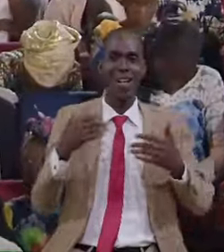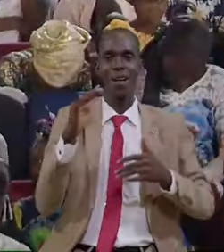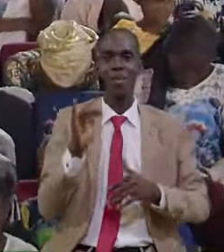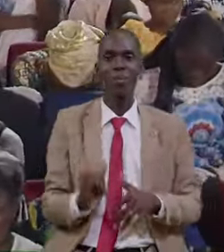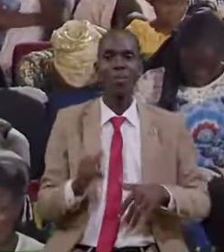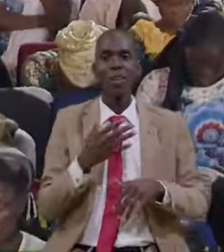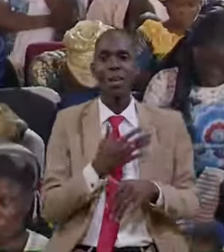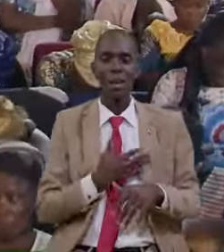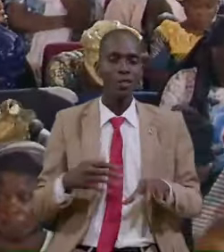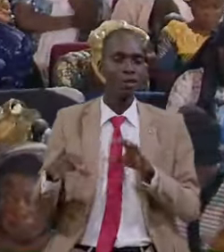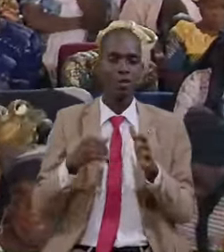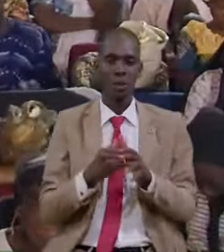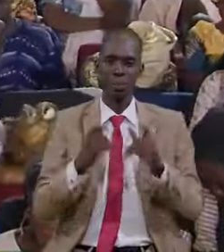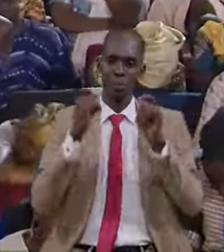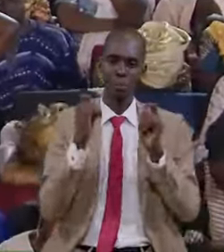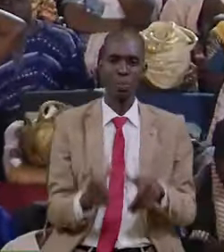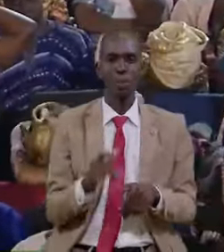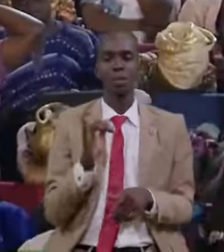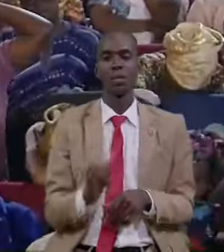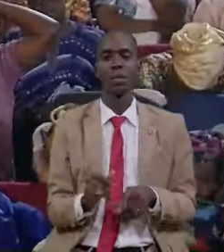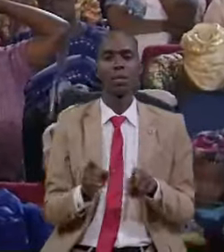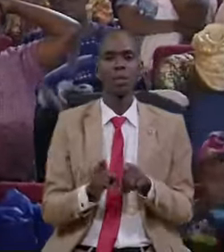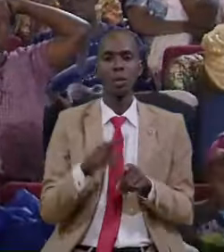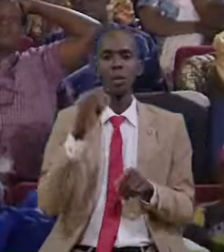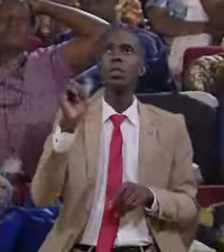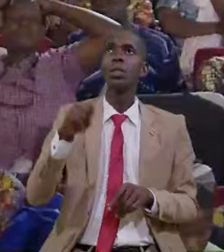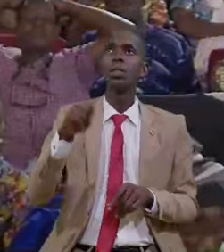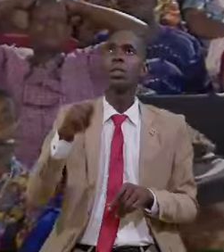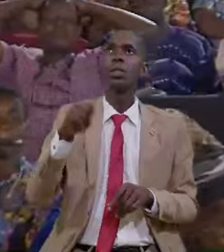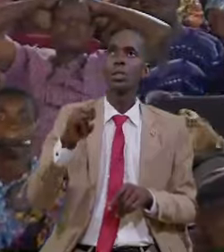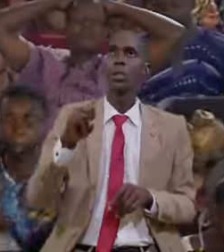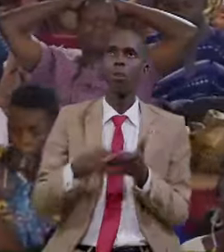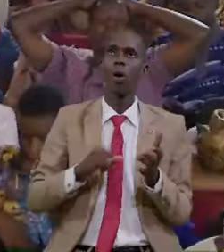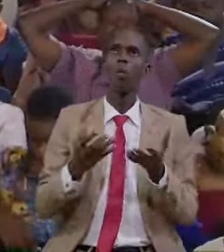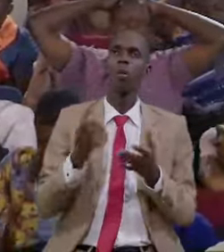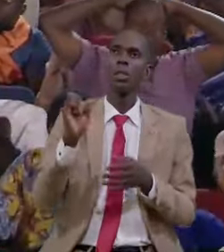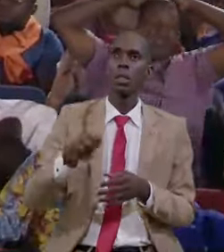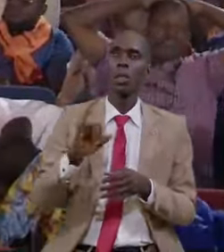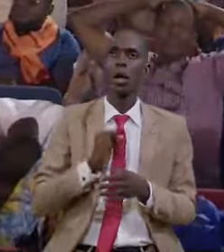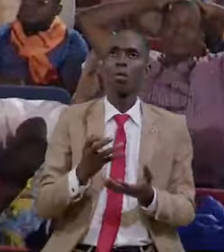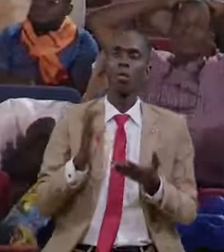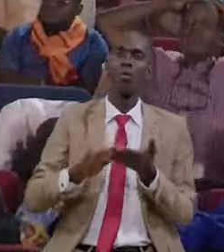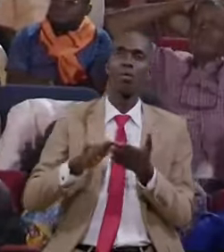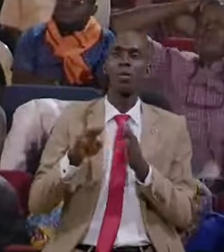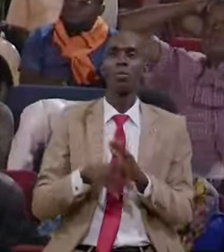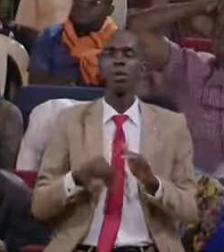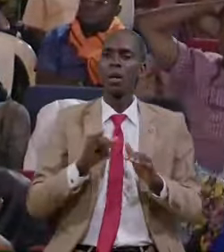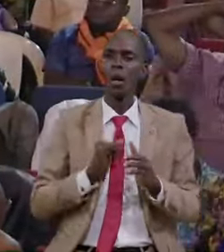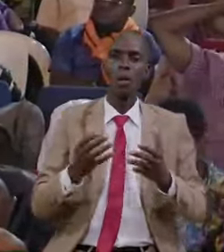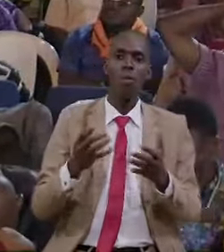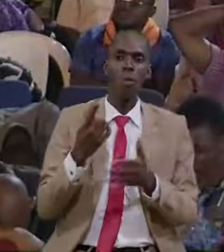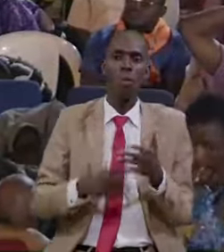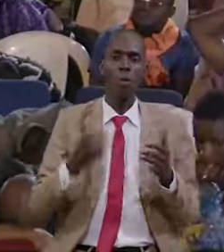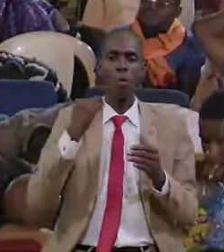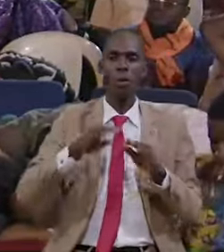that promptly, and say, yes, that's what I want. That's what I want. Forgiveness. I want what was proclaimed